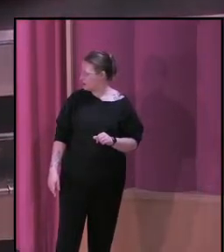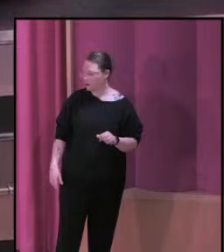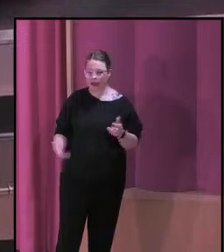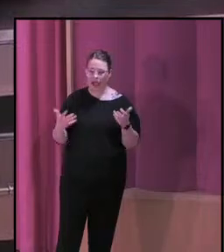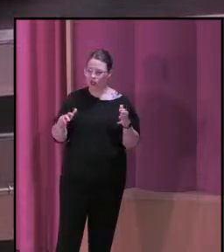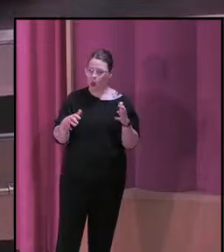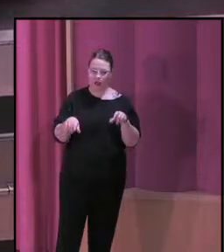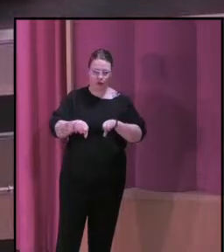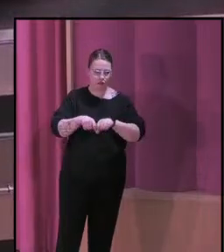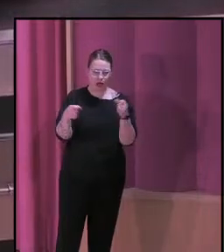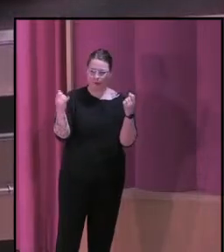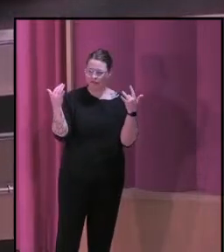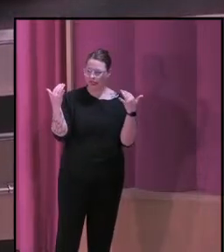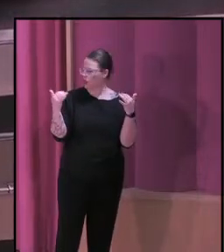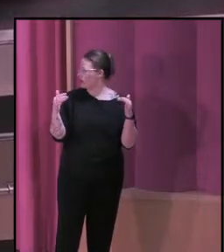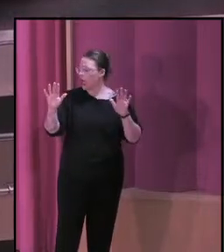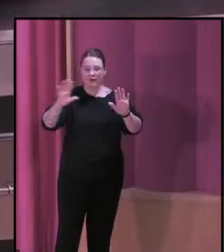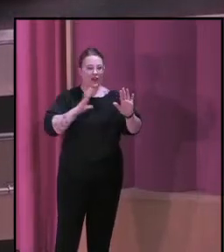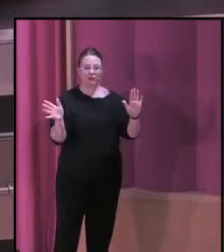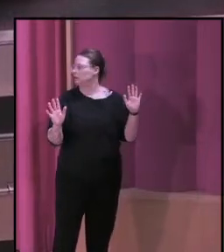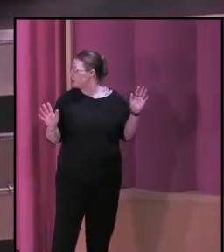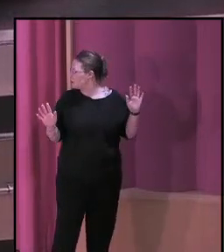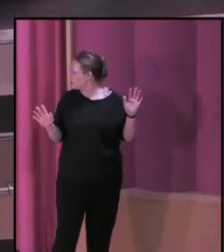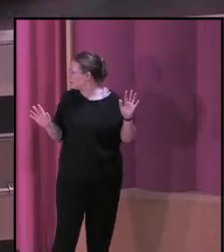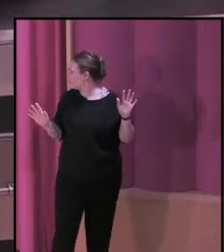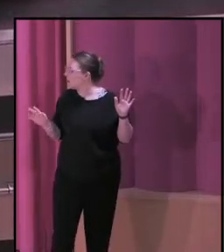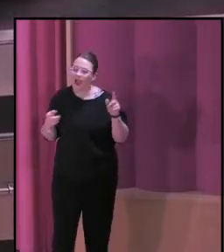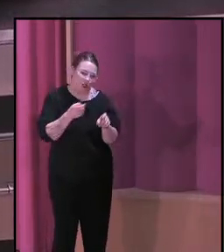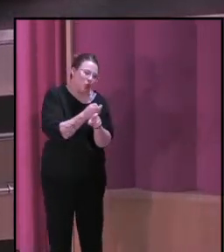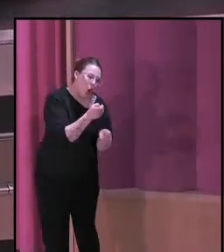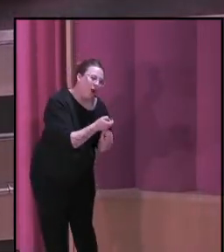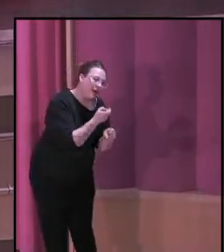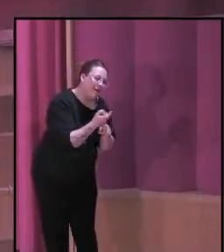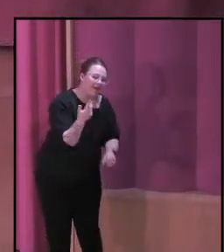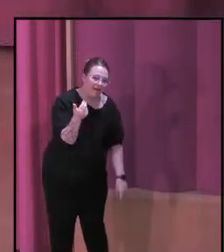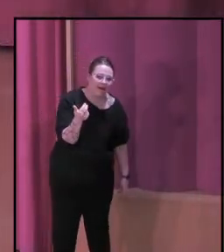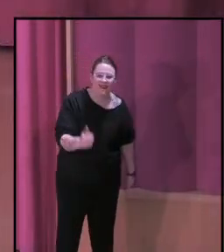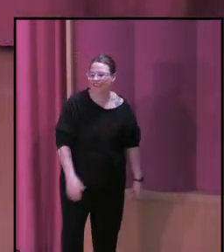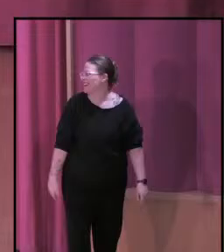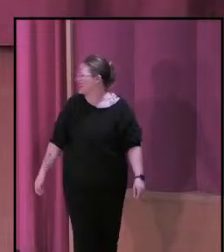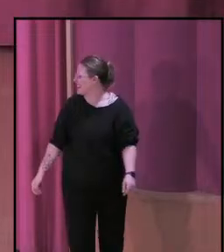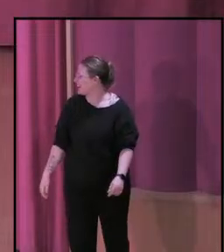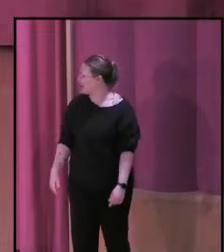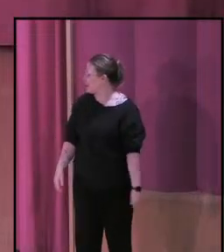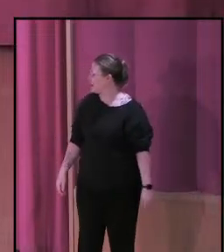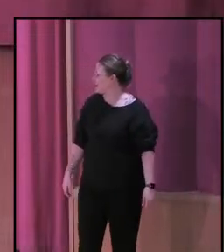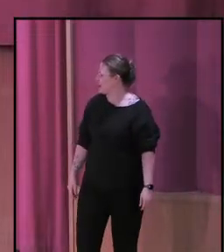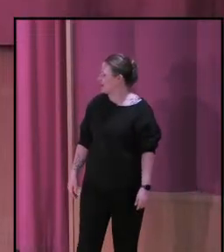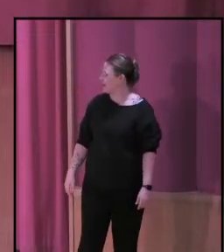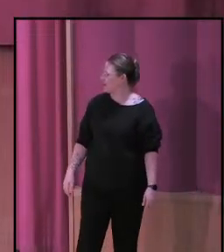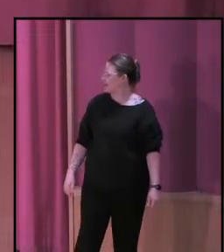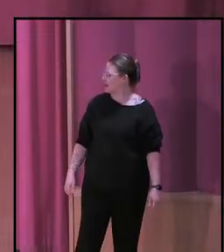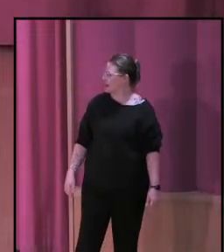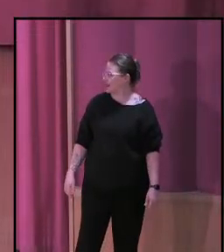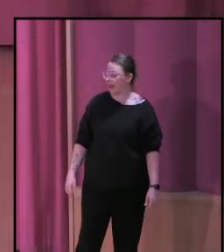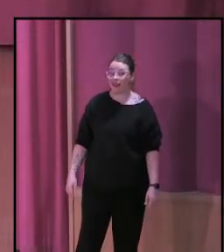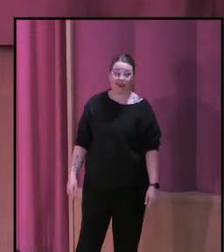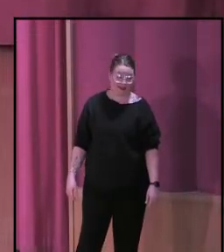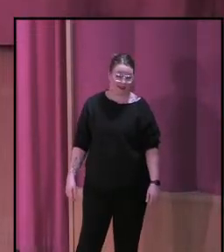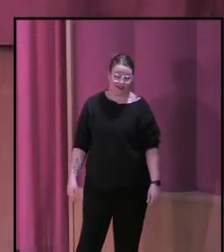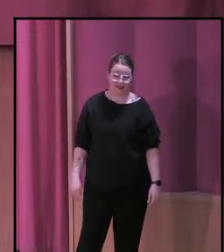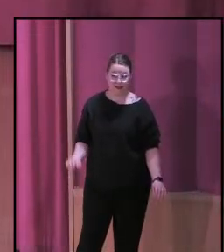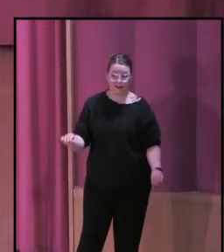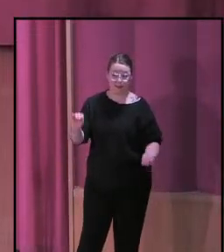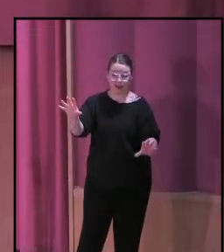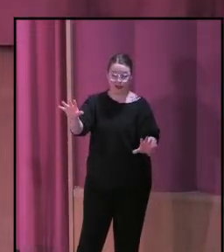fingers. I'm fine. It's a joke. They're all still there. It's like this. Ow, ow, magic. All